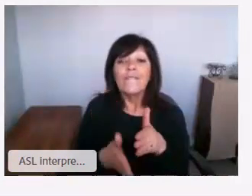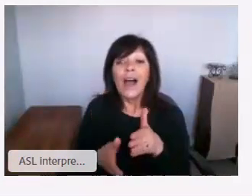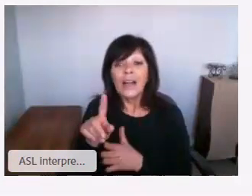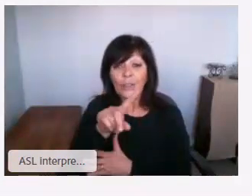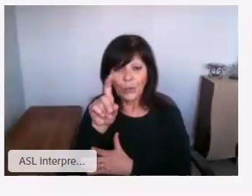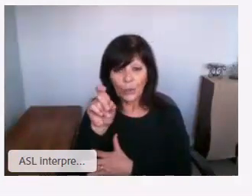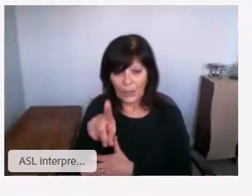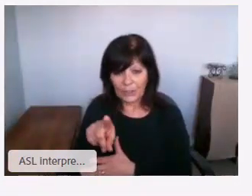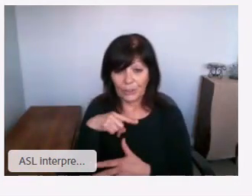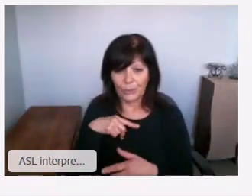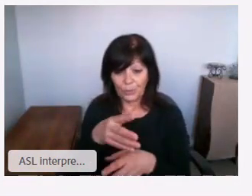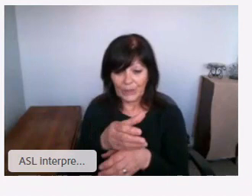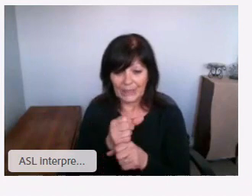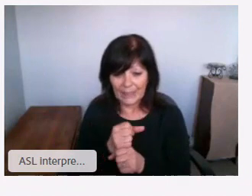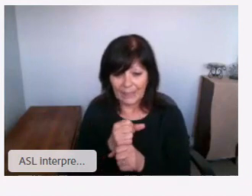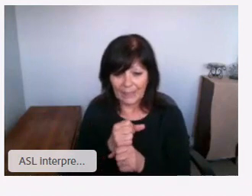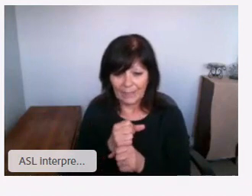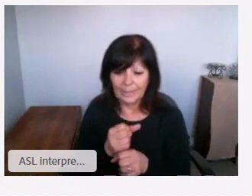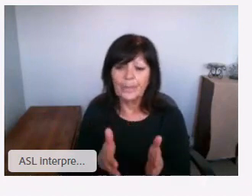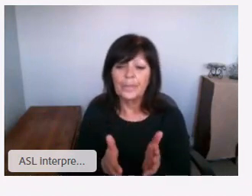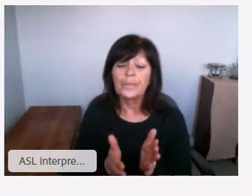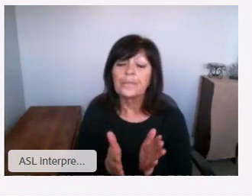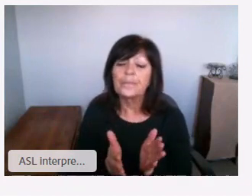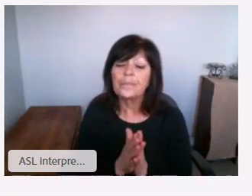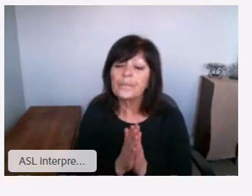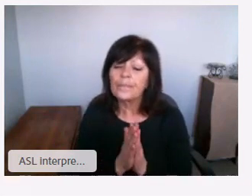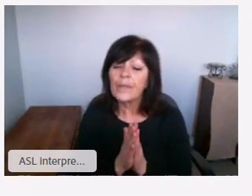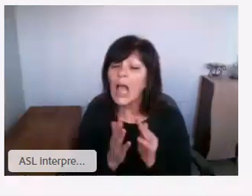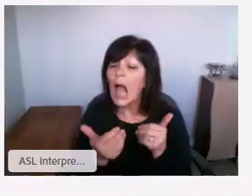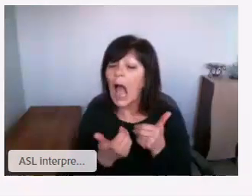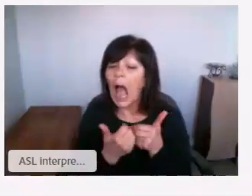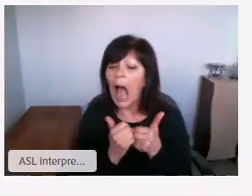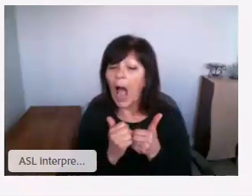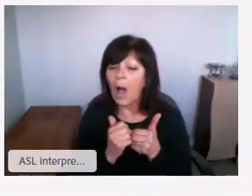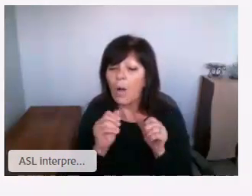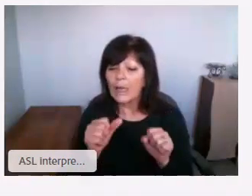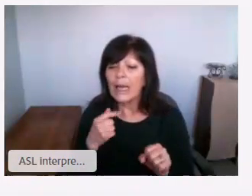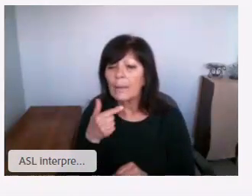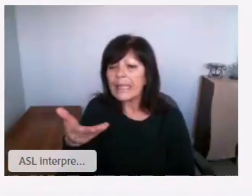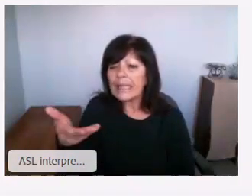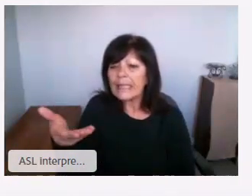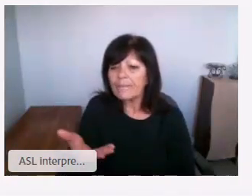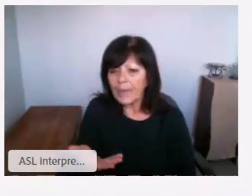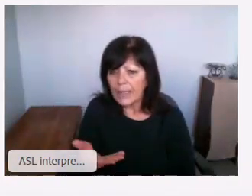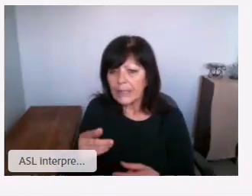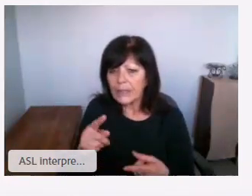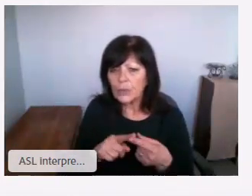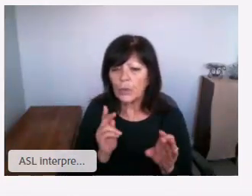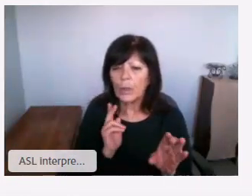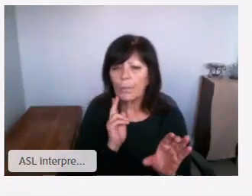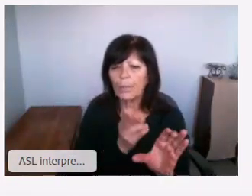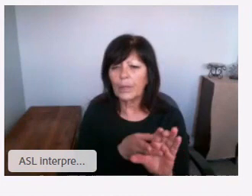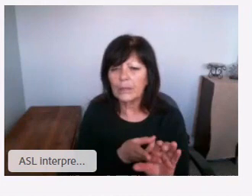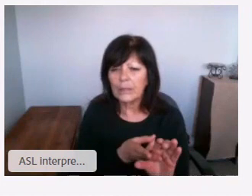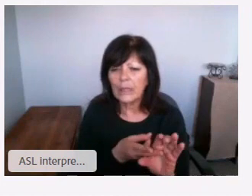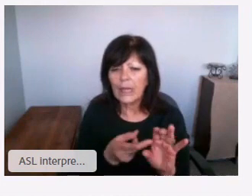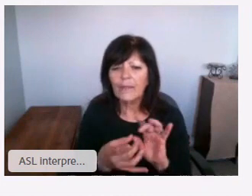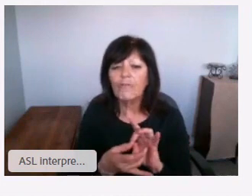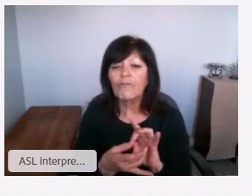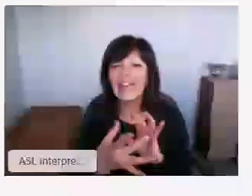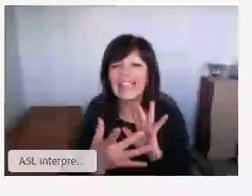that we received asks, how can I be invited to participate in the release